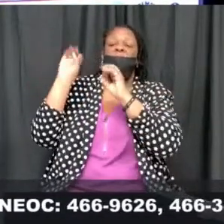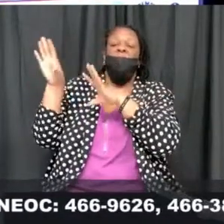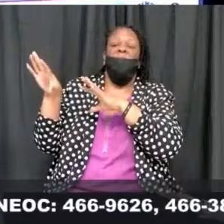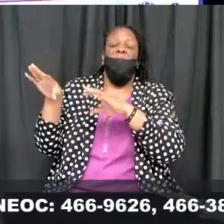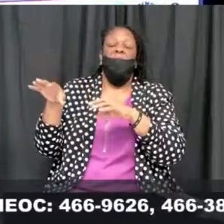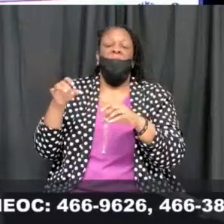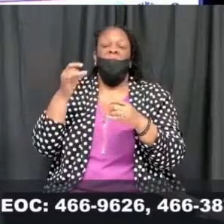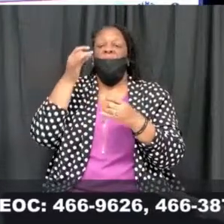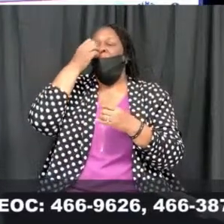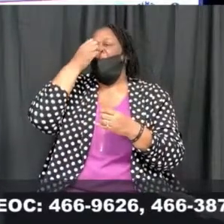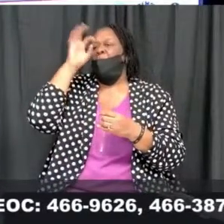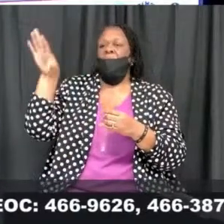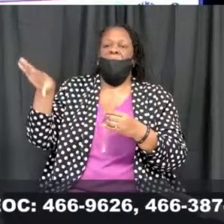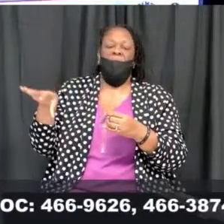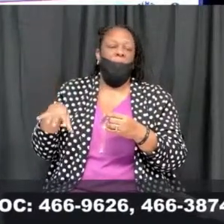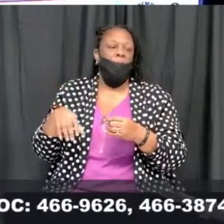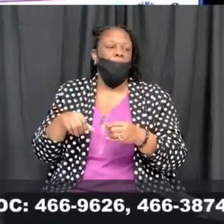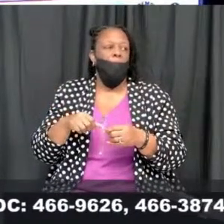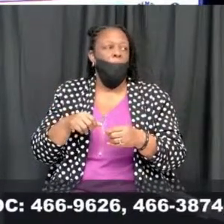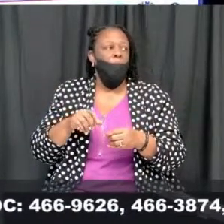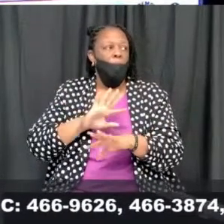wanting the vaccine.